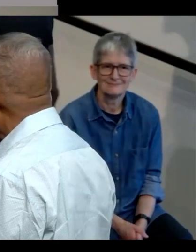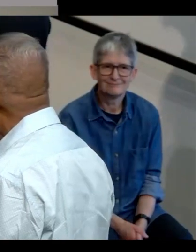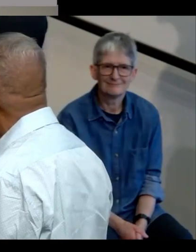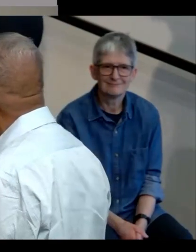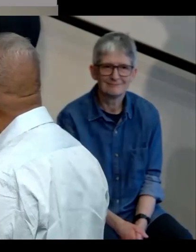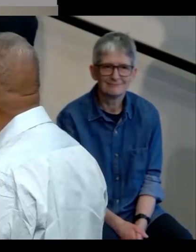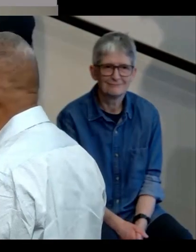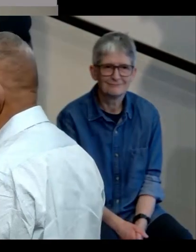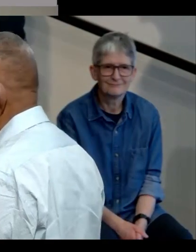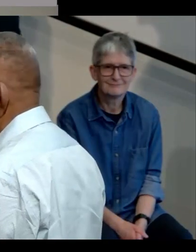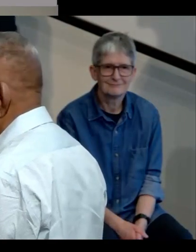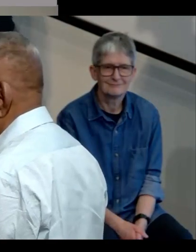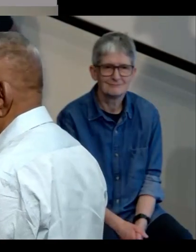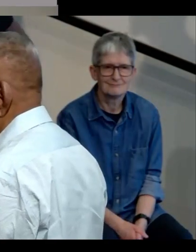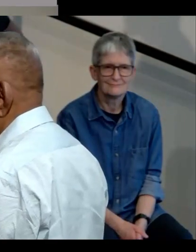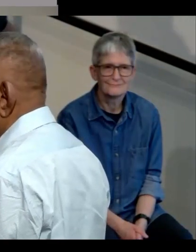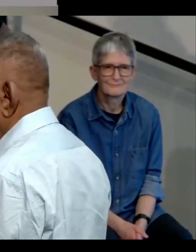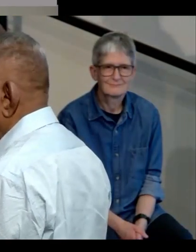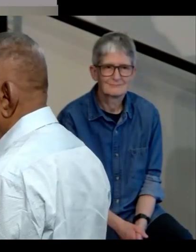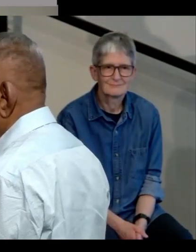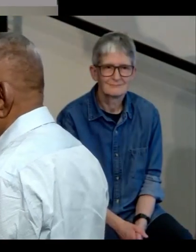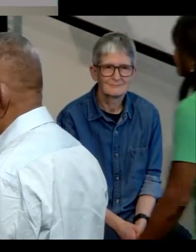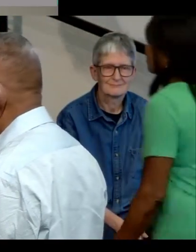Oh, we live for you.